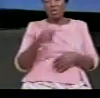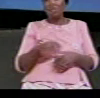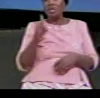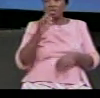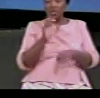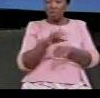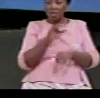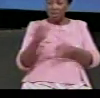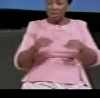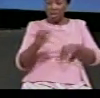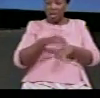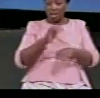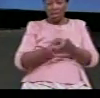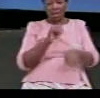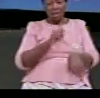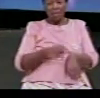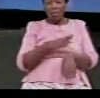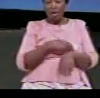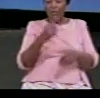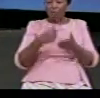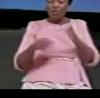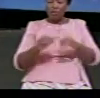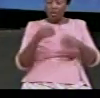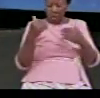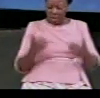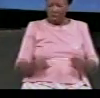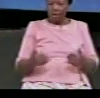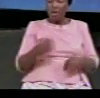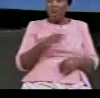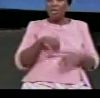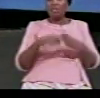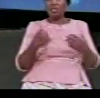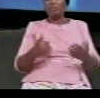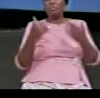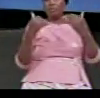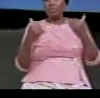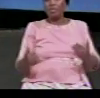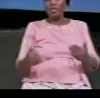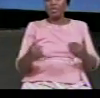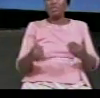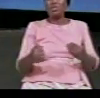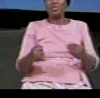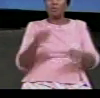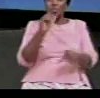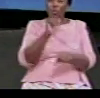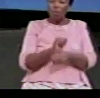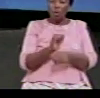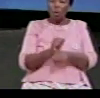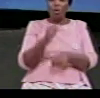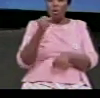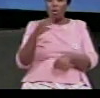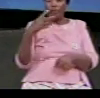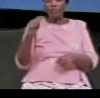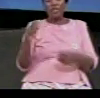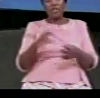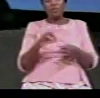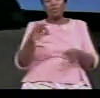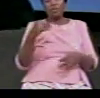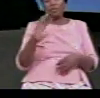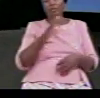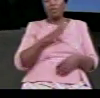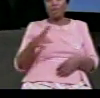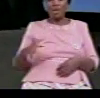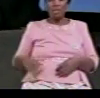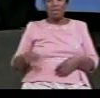what he does at this time in the present work of the Spirit of Christ.